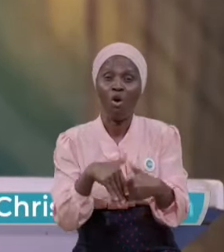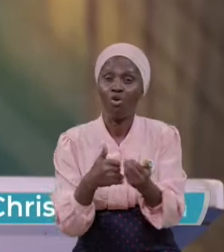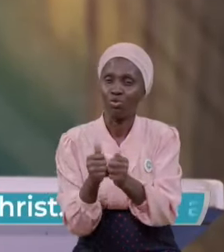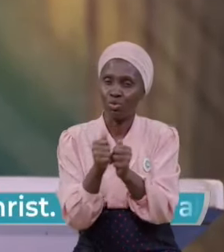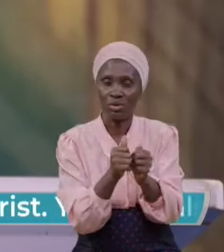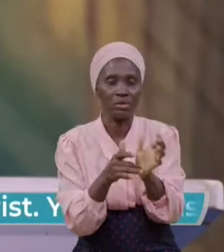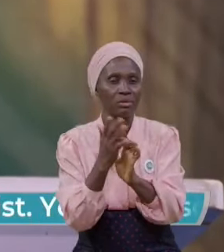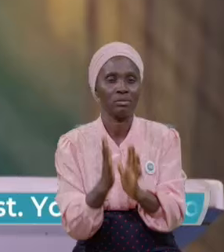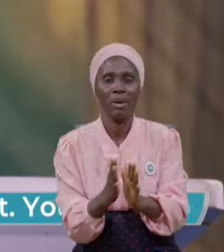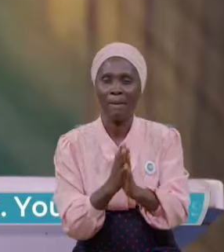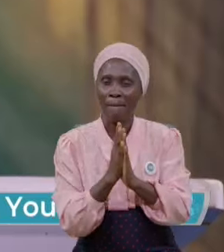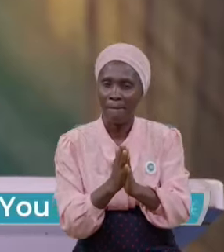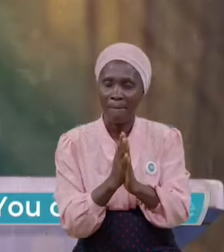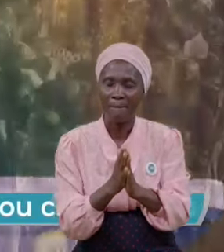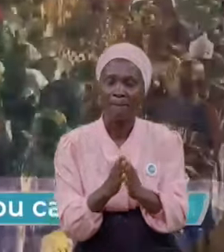seat.